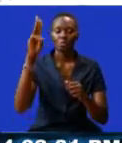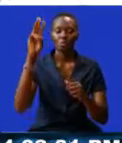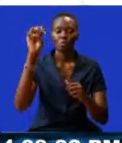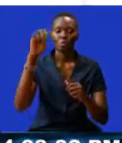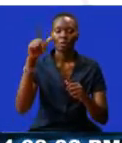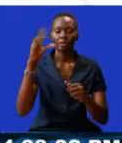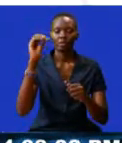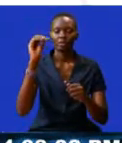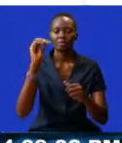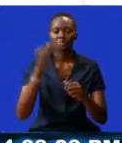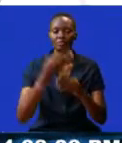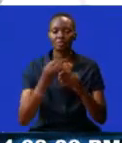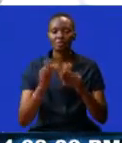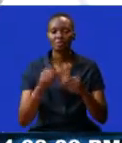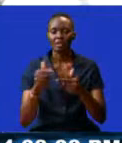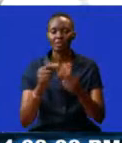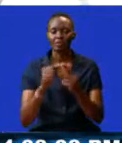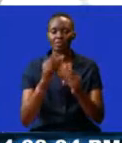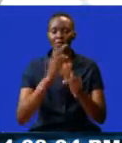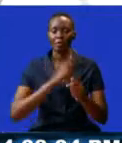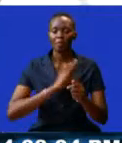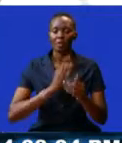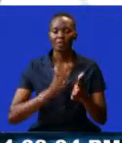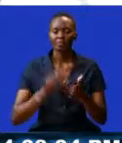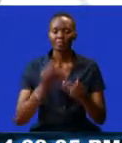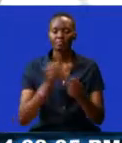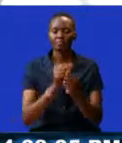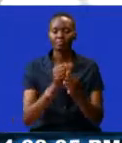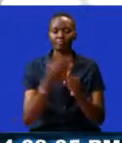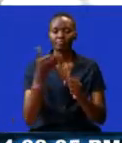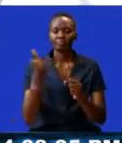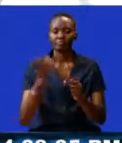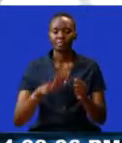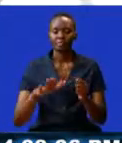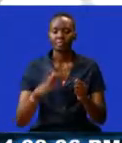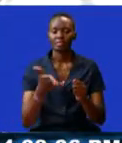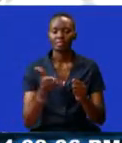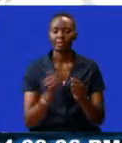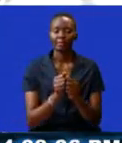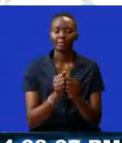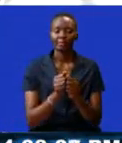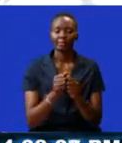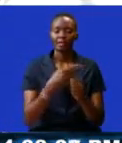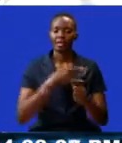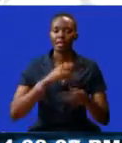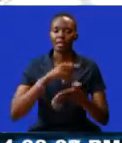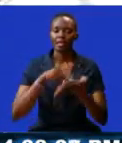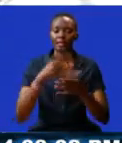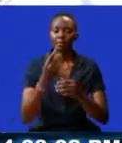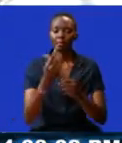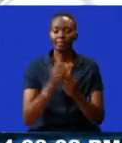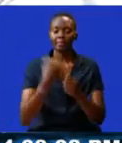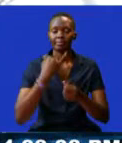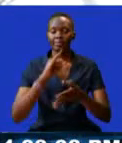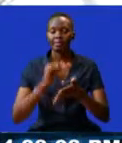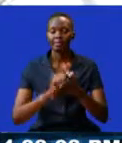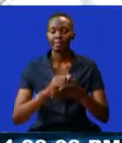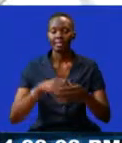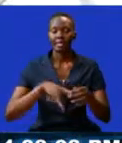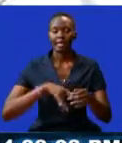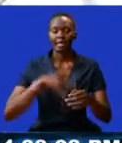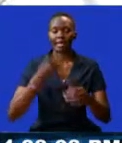give to beneficiaries within the constituencies, it's constituency based. And this money is